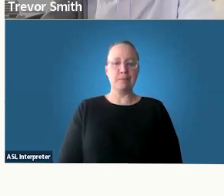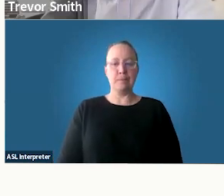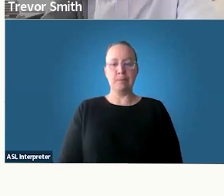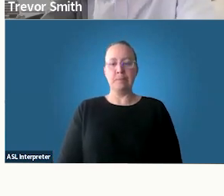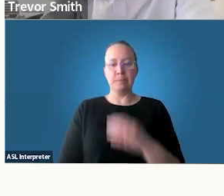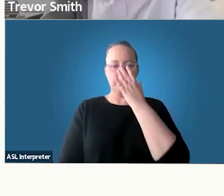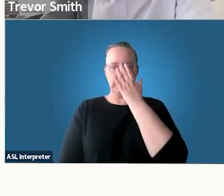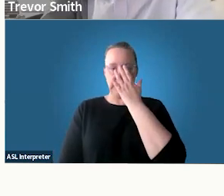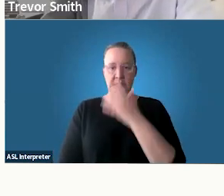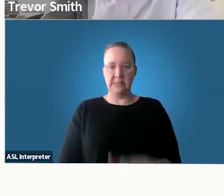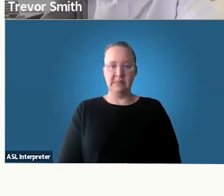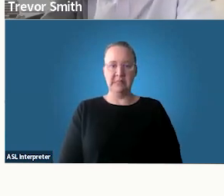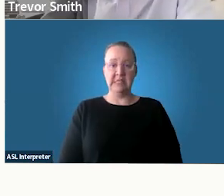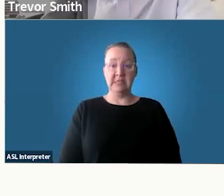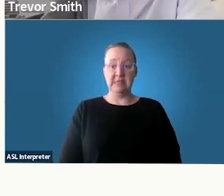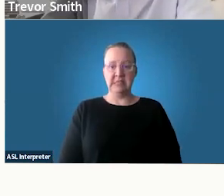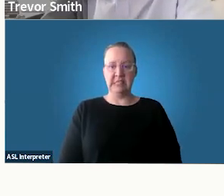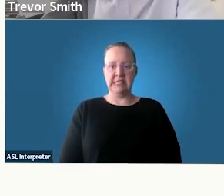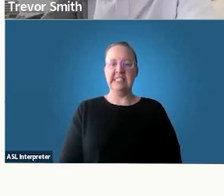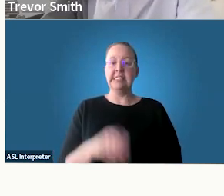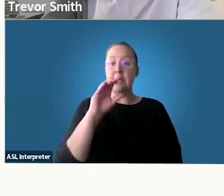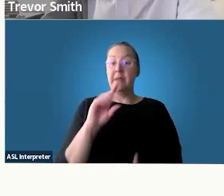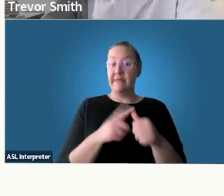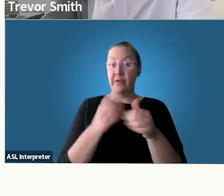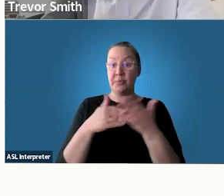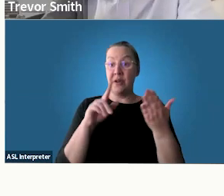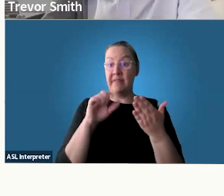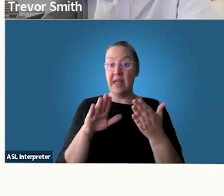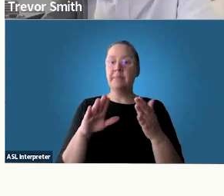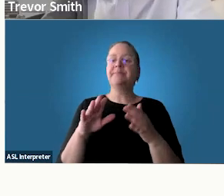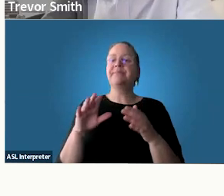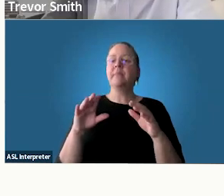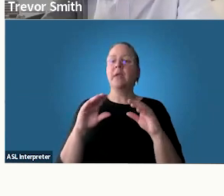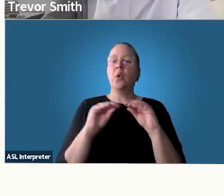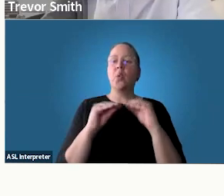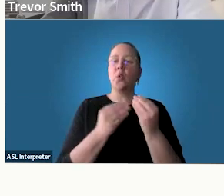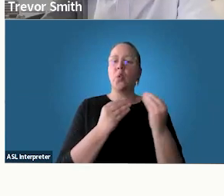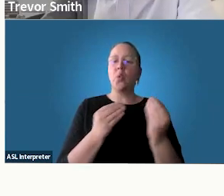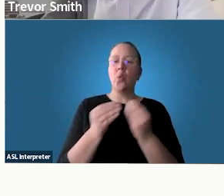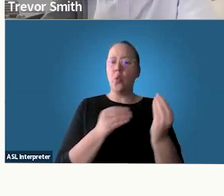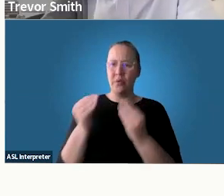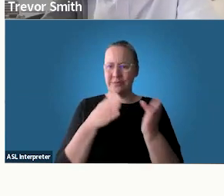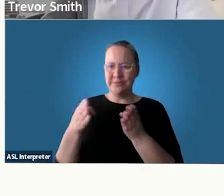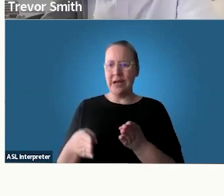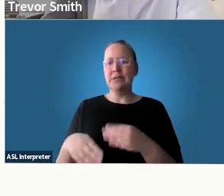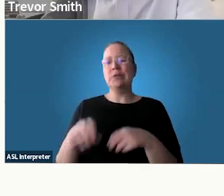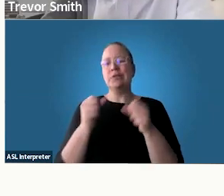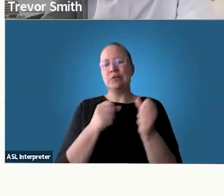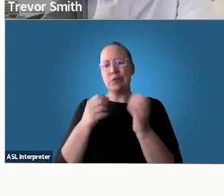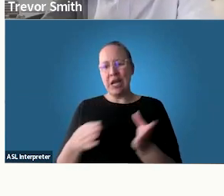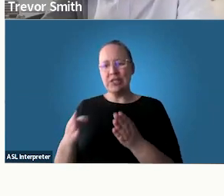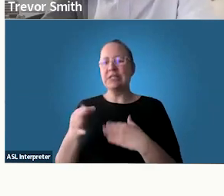mentioned, in the first phase of the lab, where we brought together organizers, strategists, health equity